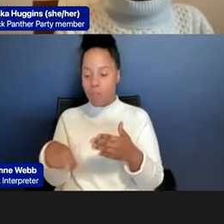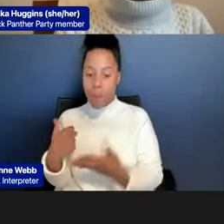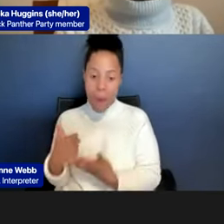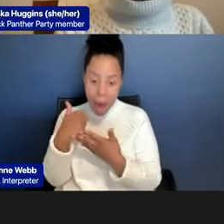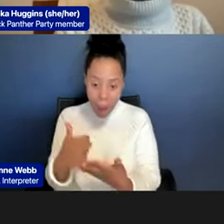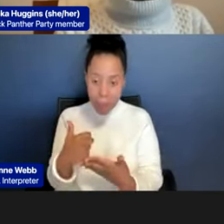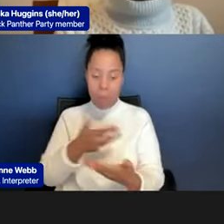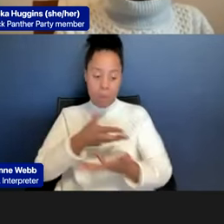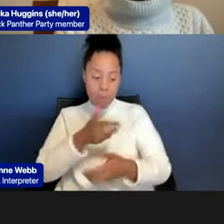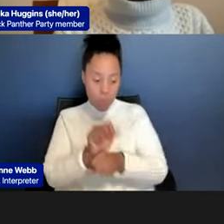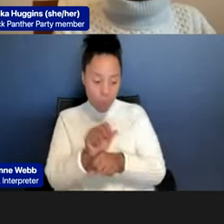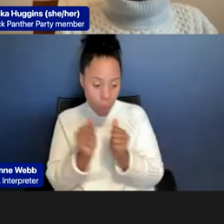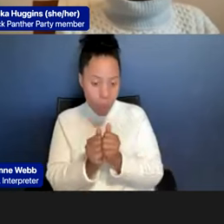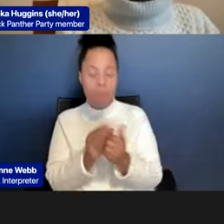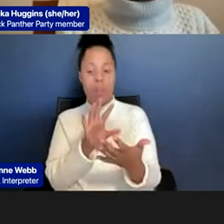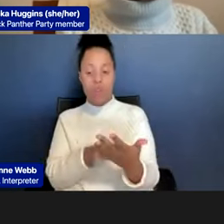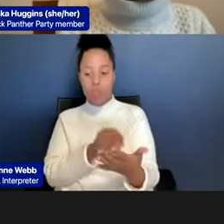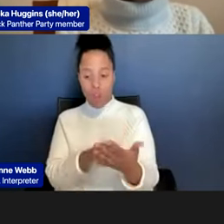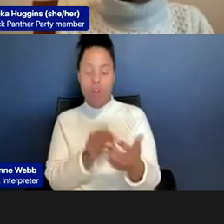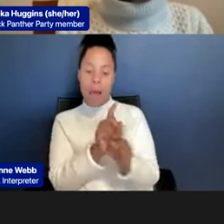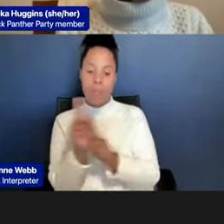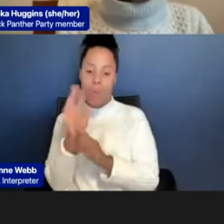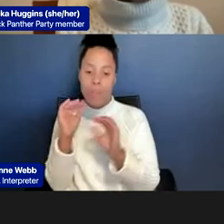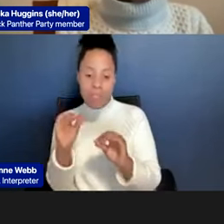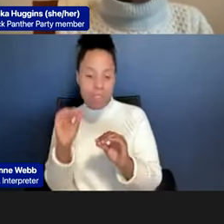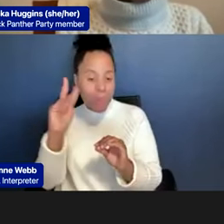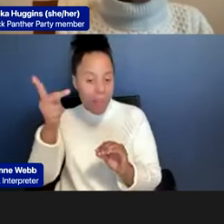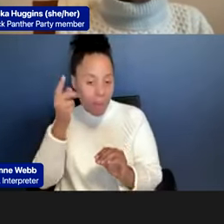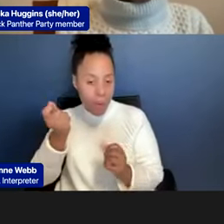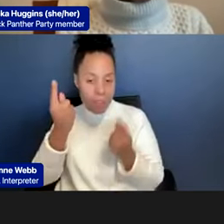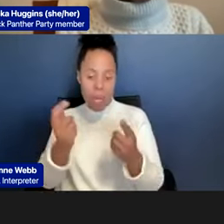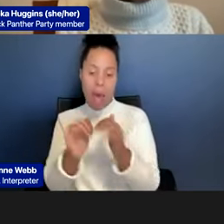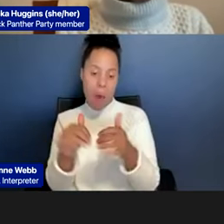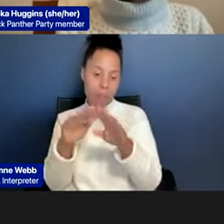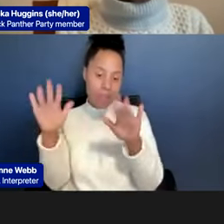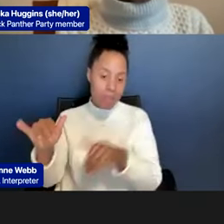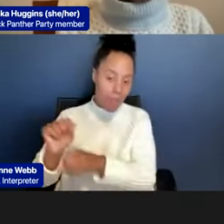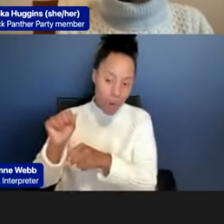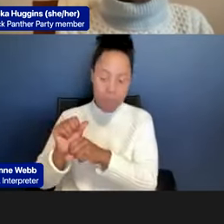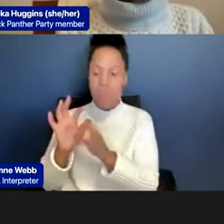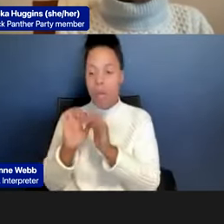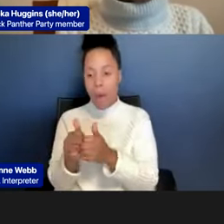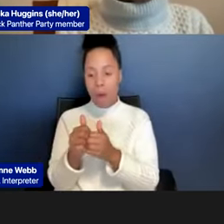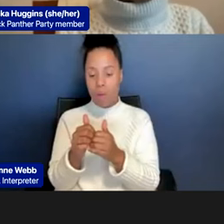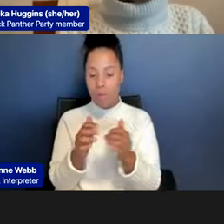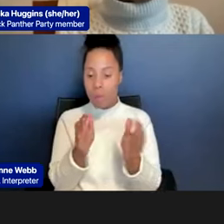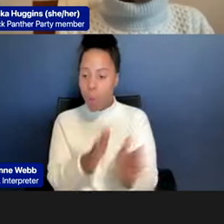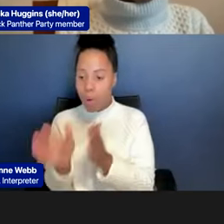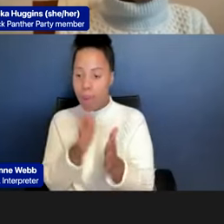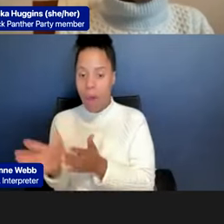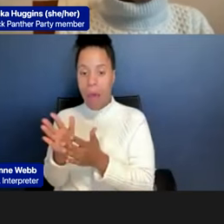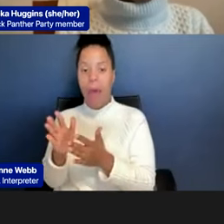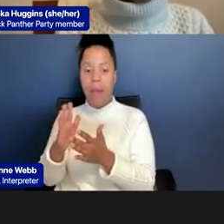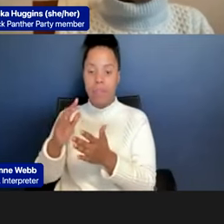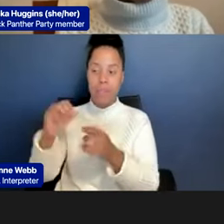teach political understanding of how the system works, how to organize against the system, how